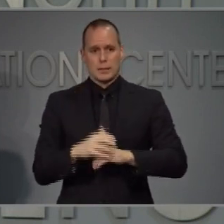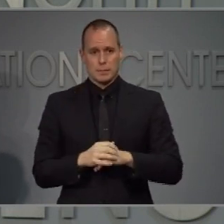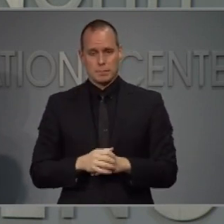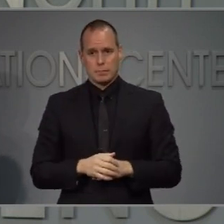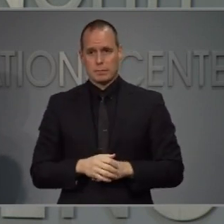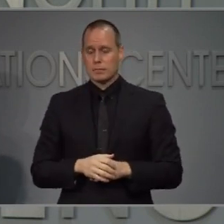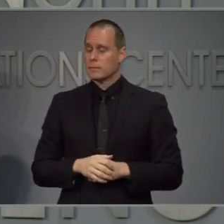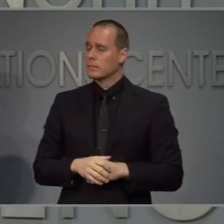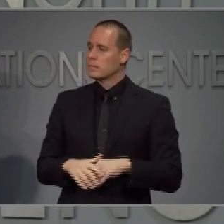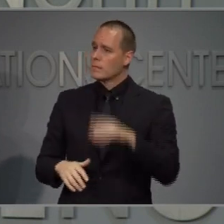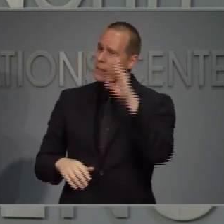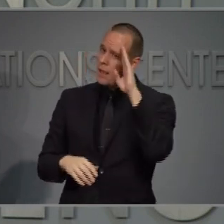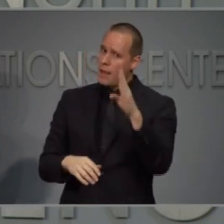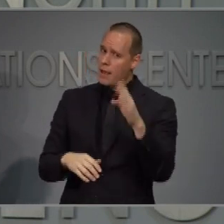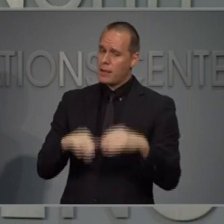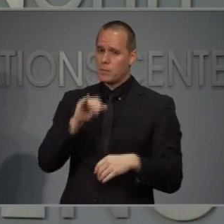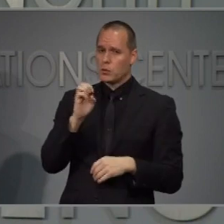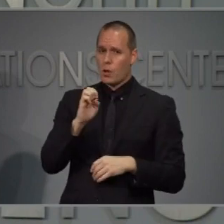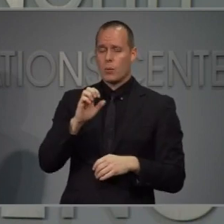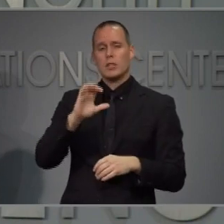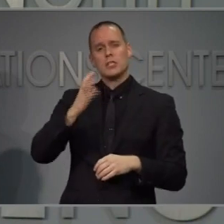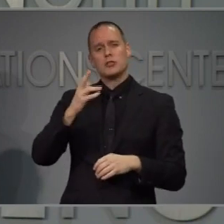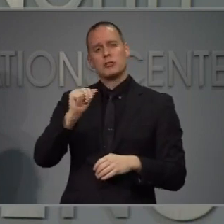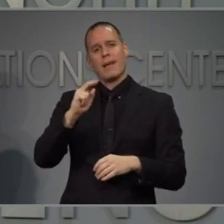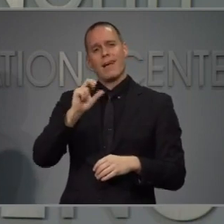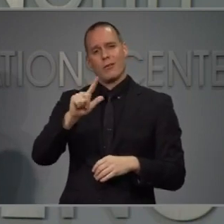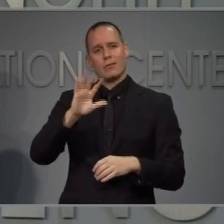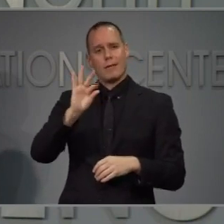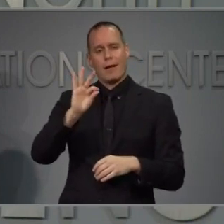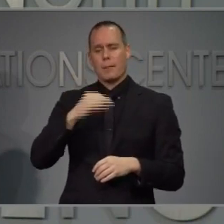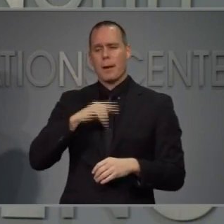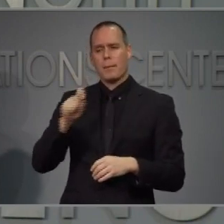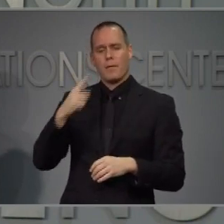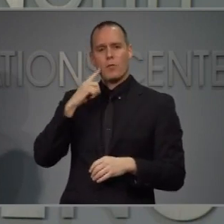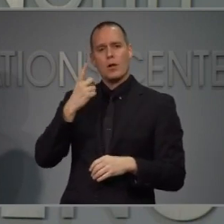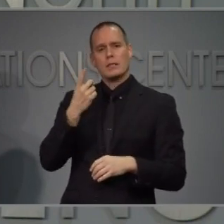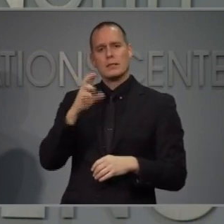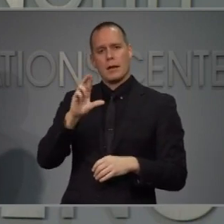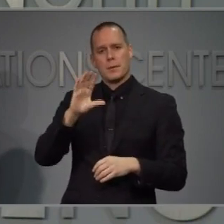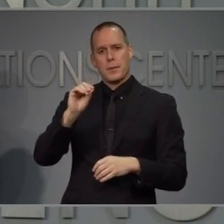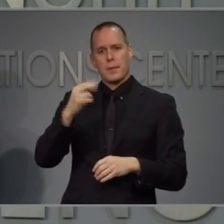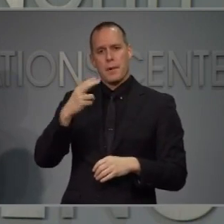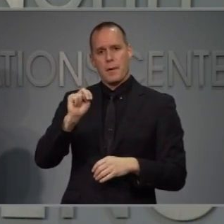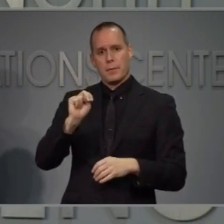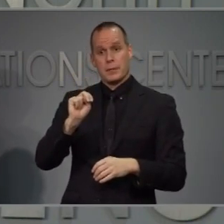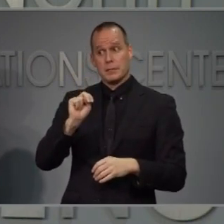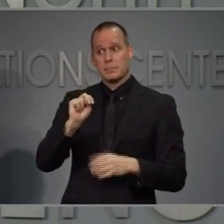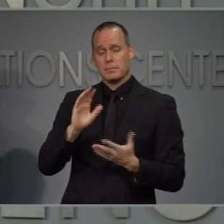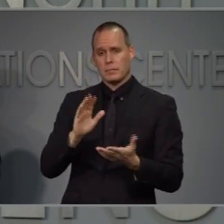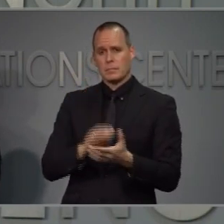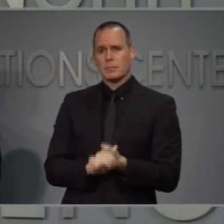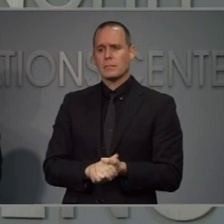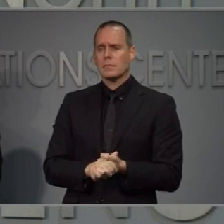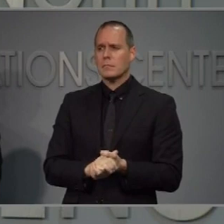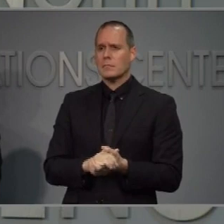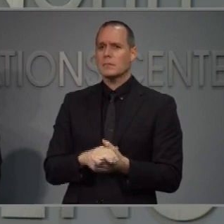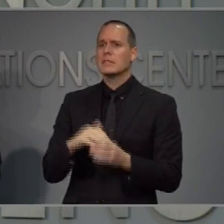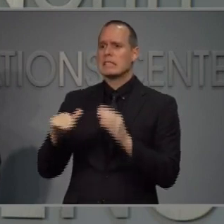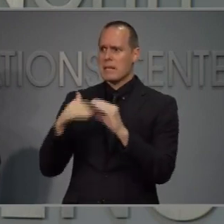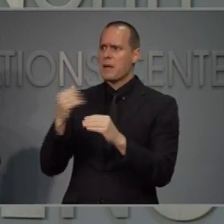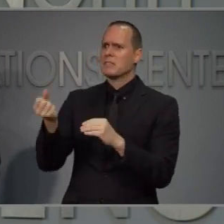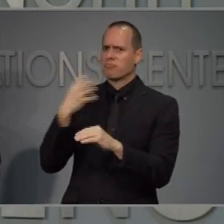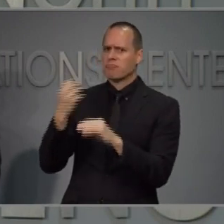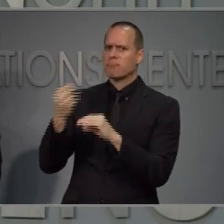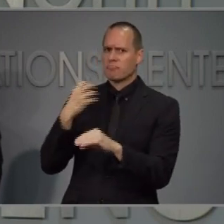Hey there, this is Joe Bruno from Channel 9. My question is for Dr. Cohen. We've obtained emails saying